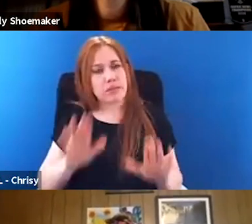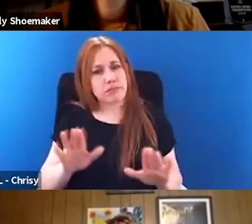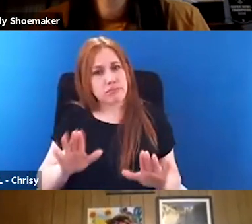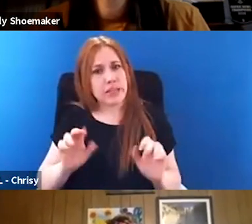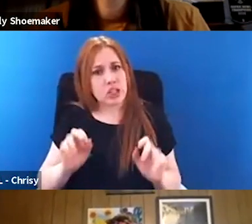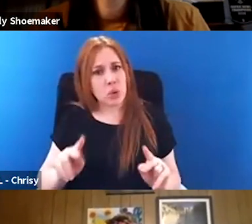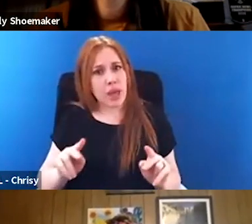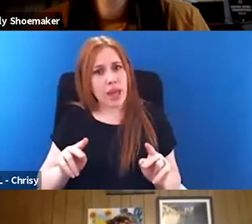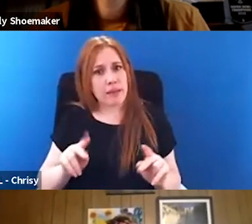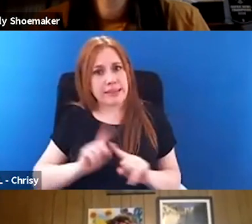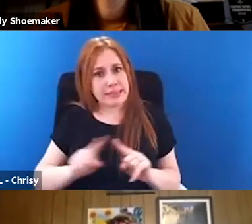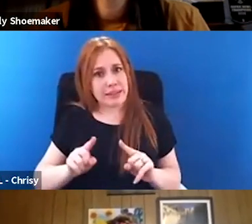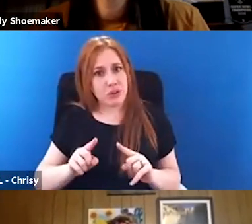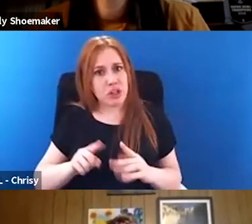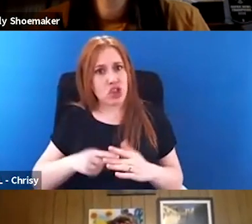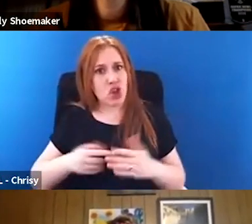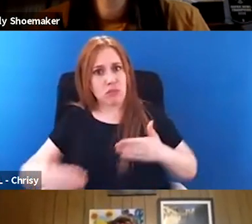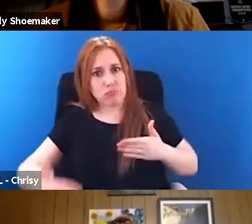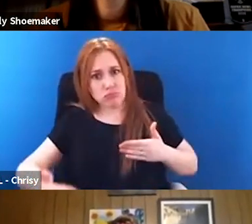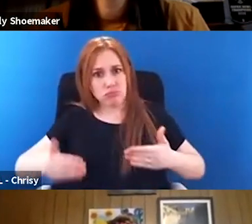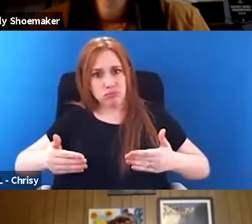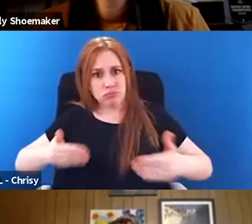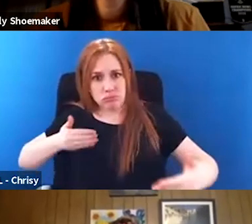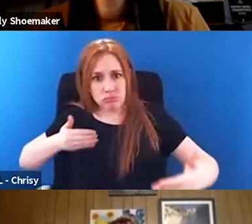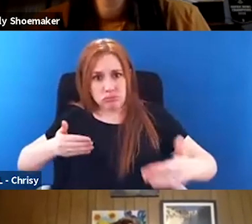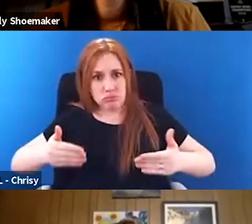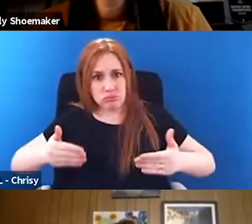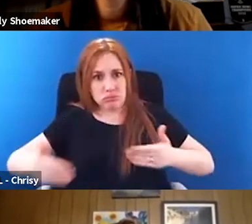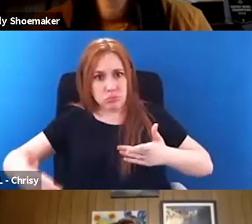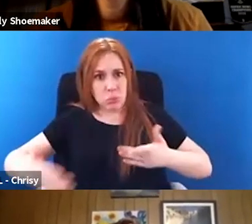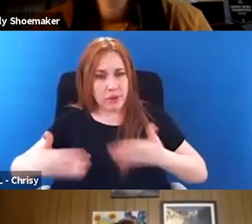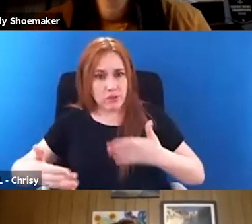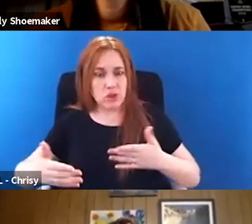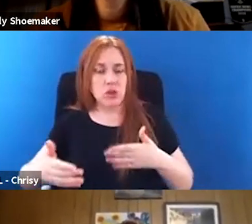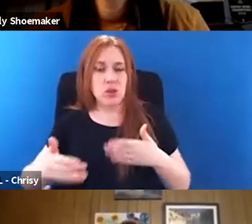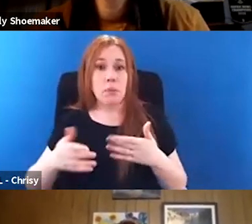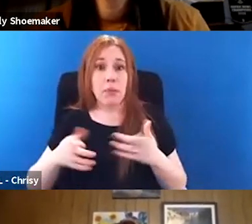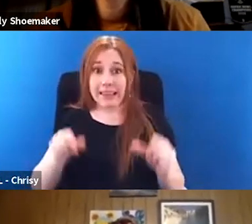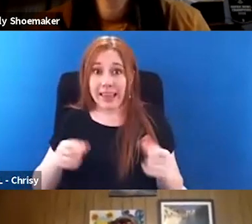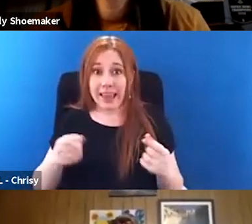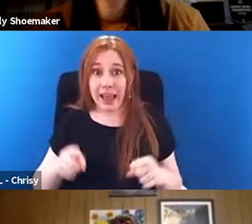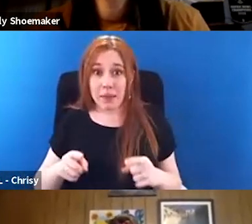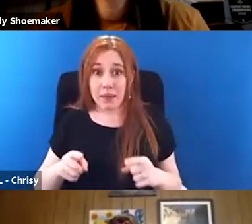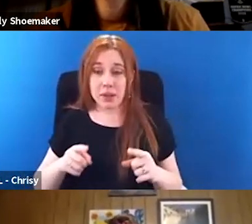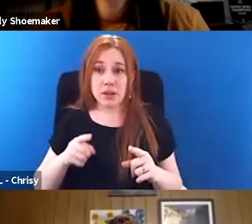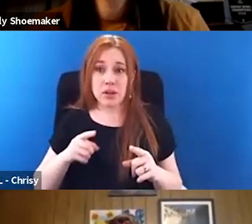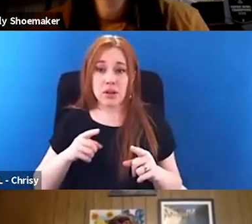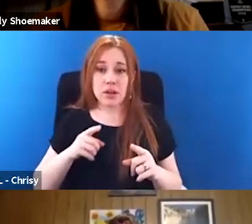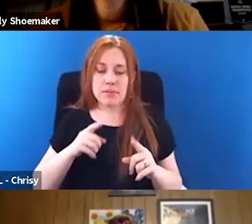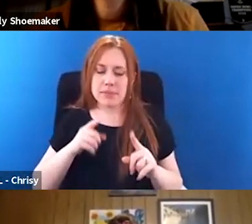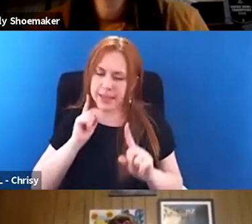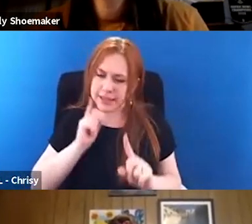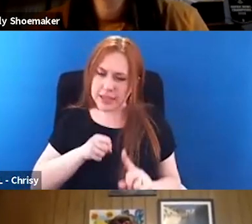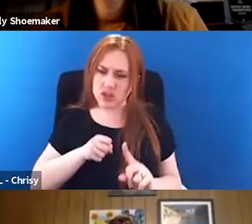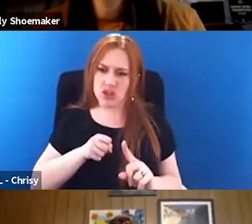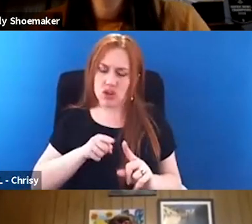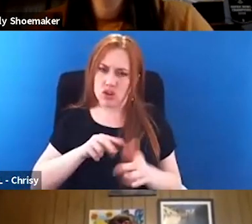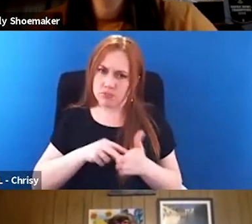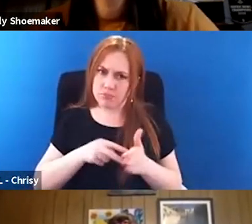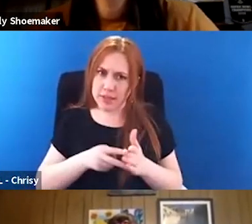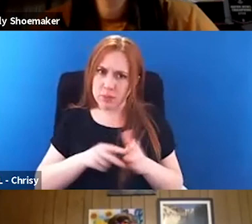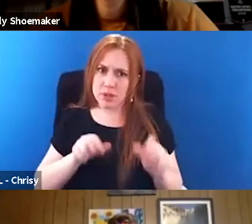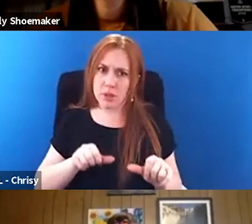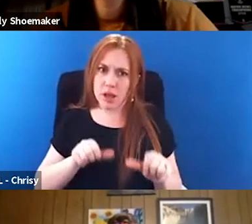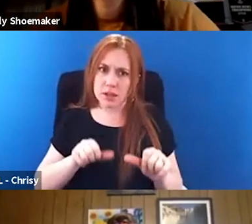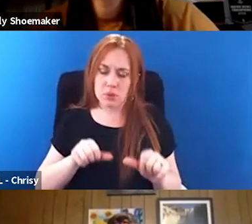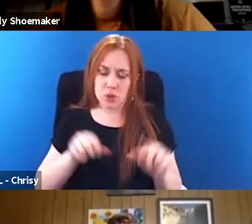start from where they are. But I think what can happen is the spirit of being intentional and deliberate as it relates to looking at their infrastructure can happen